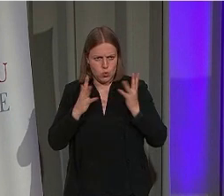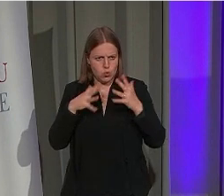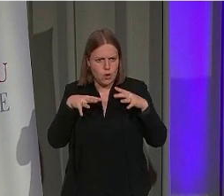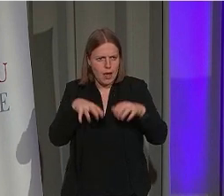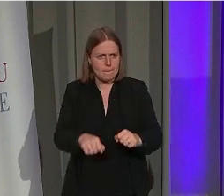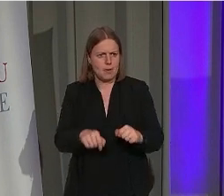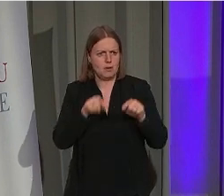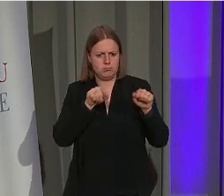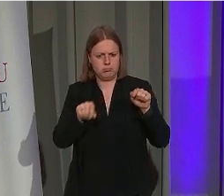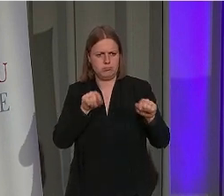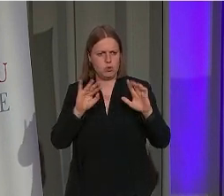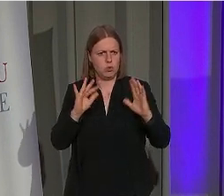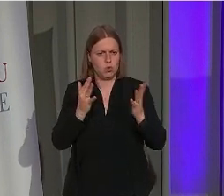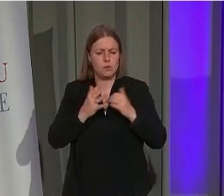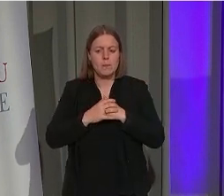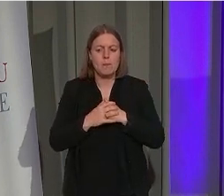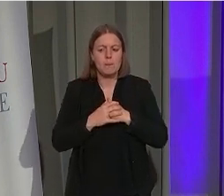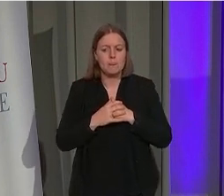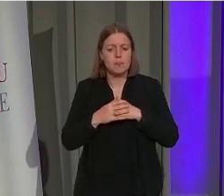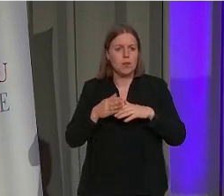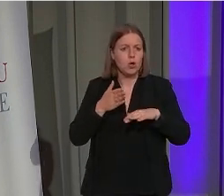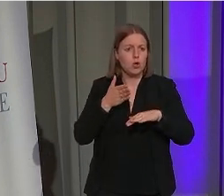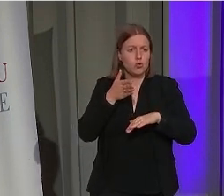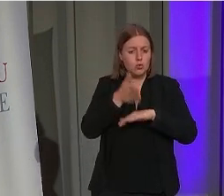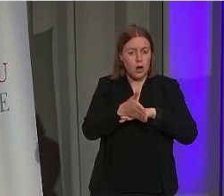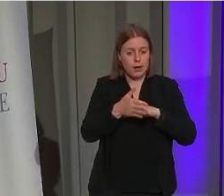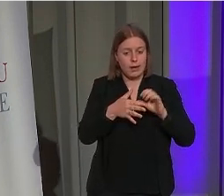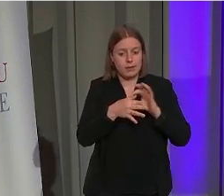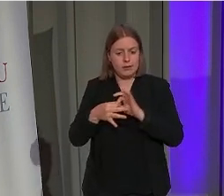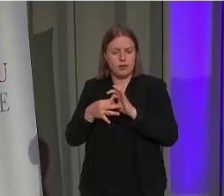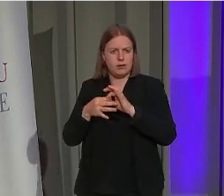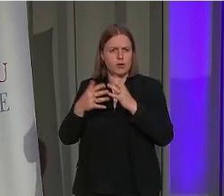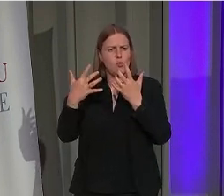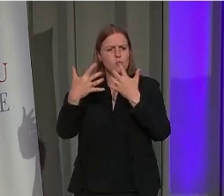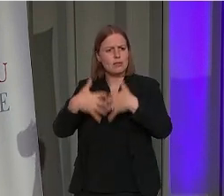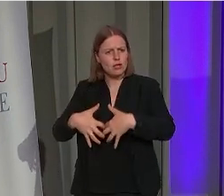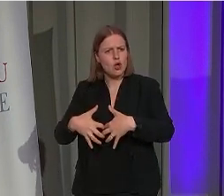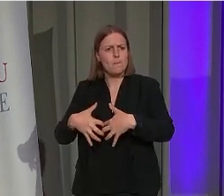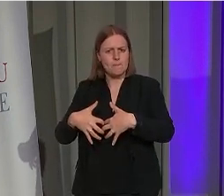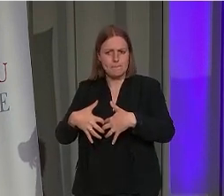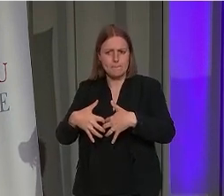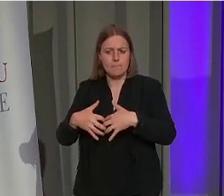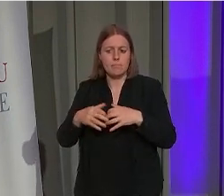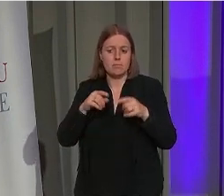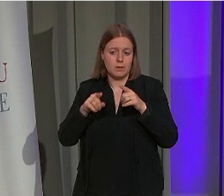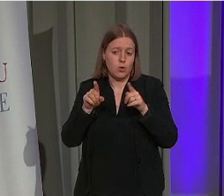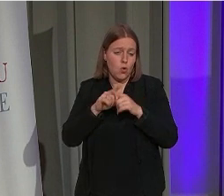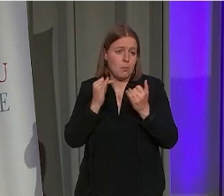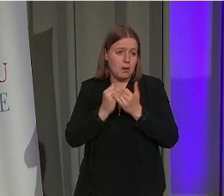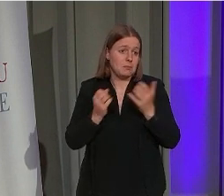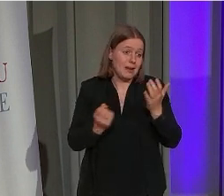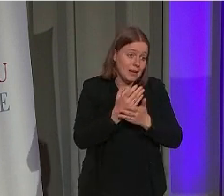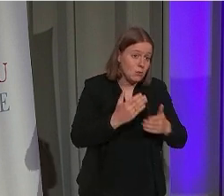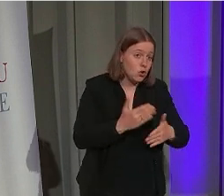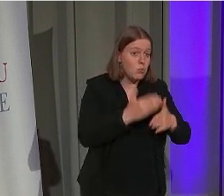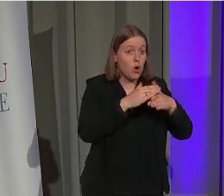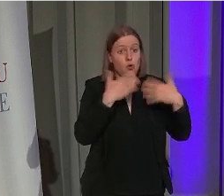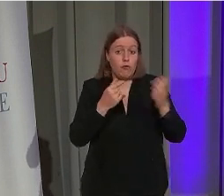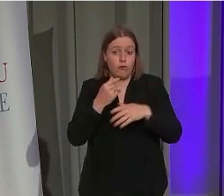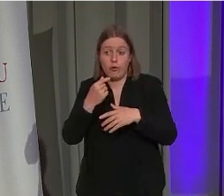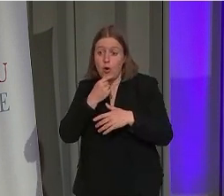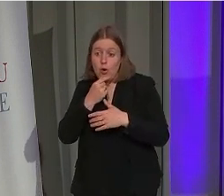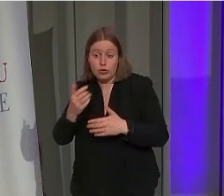tackle inclusive experience. Accessibility in the museum context, that's rather general, is also applicable to